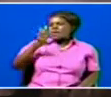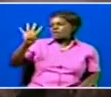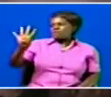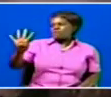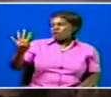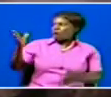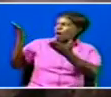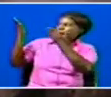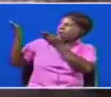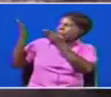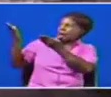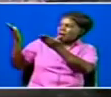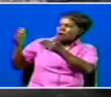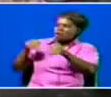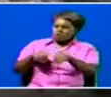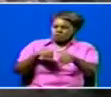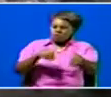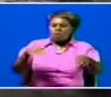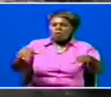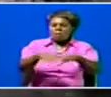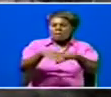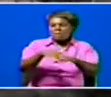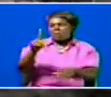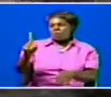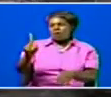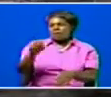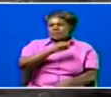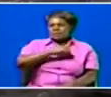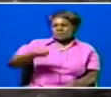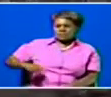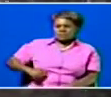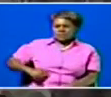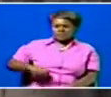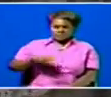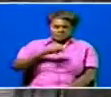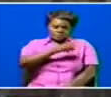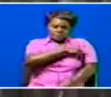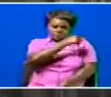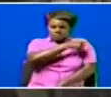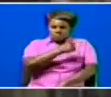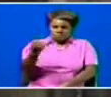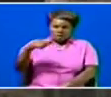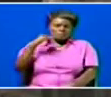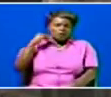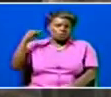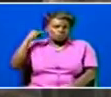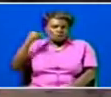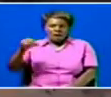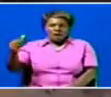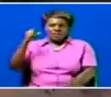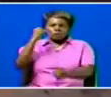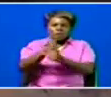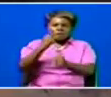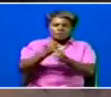boarded one vehicle were accused of trailing a staff member of St. Mary Hospital, Nairobi, who had traveled to Nakuru where the other